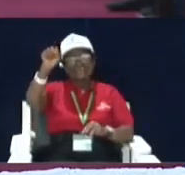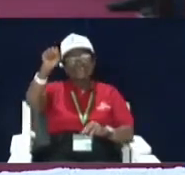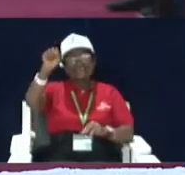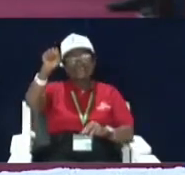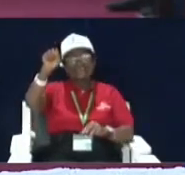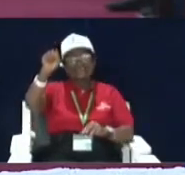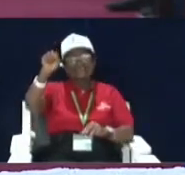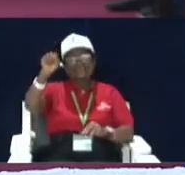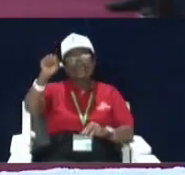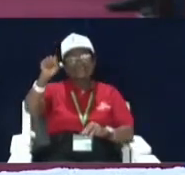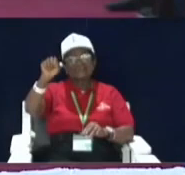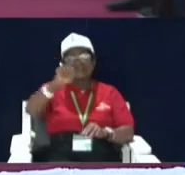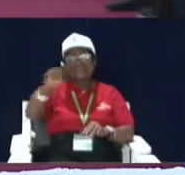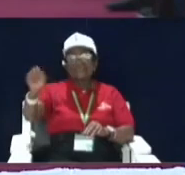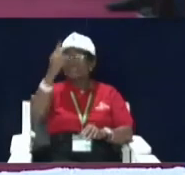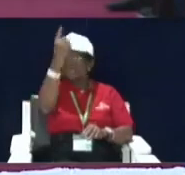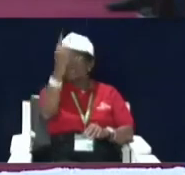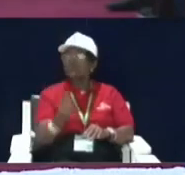A single wonder